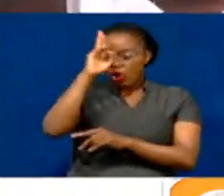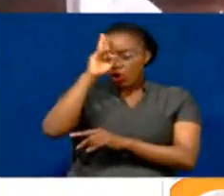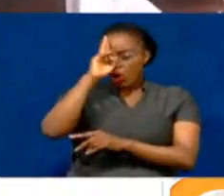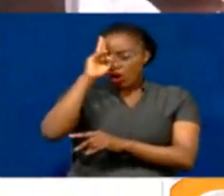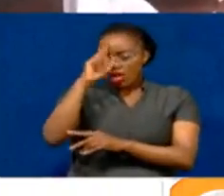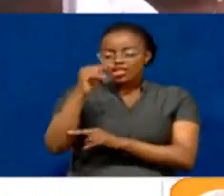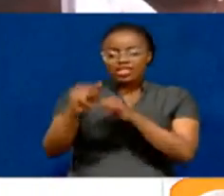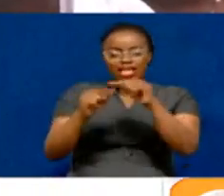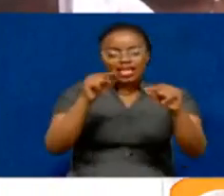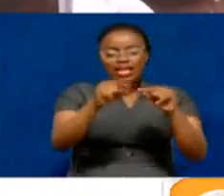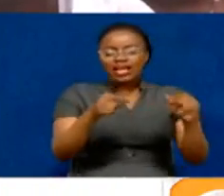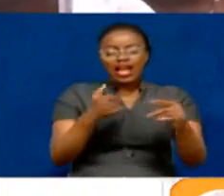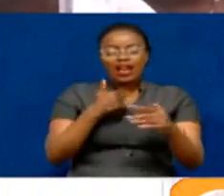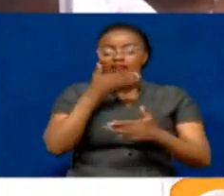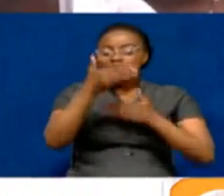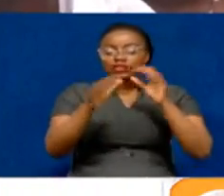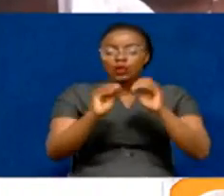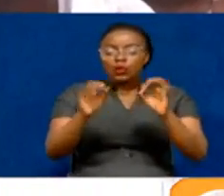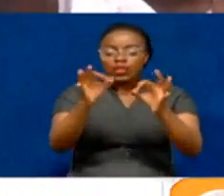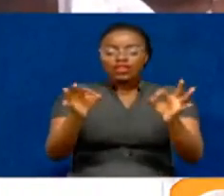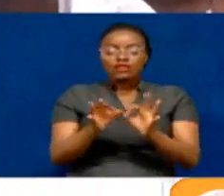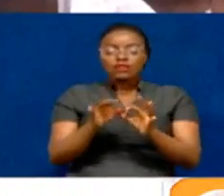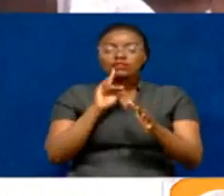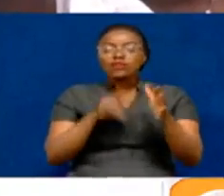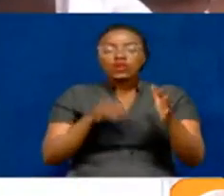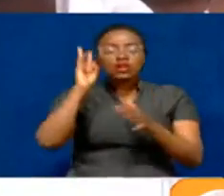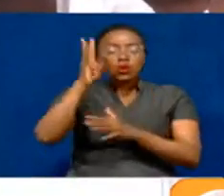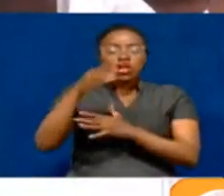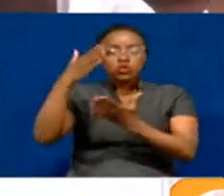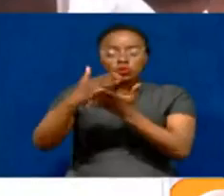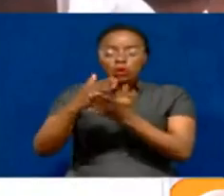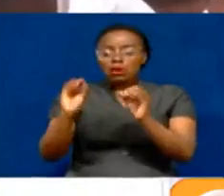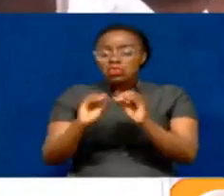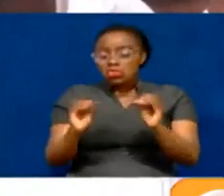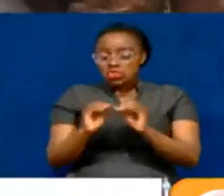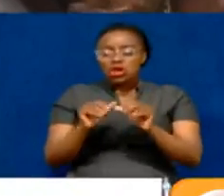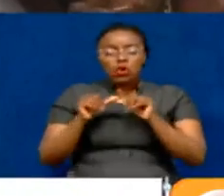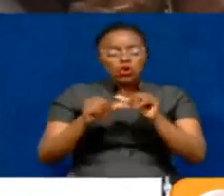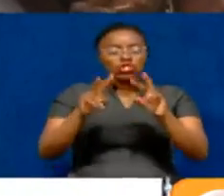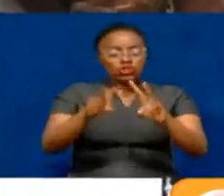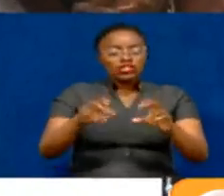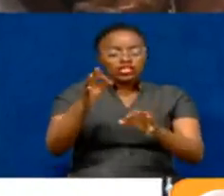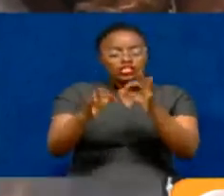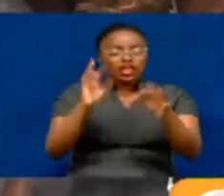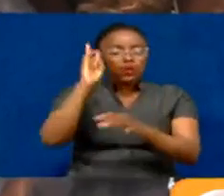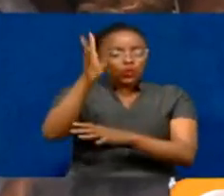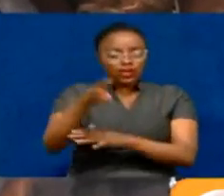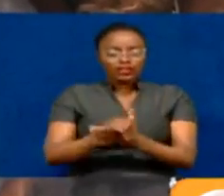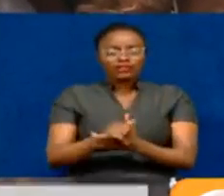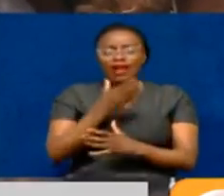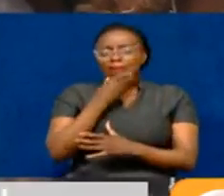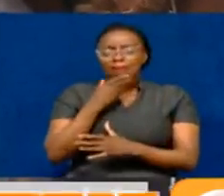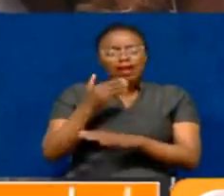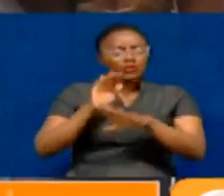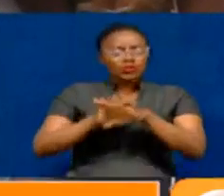though no answers are forthcoming, the family maintains it will not relent in the quest for justice. A man that had a great